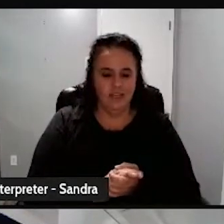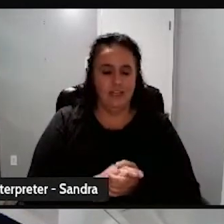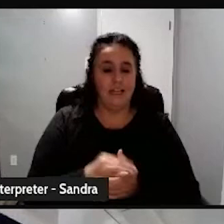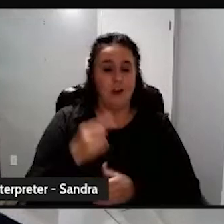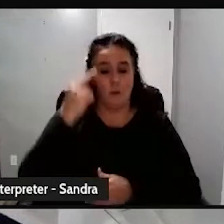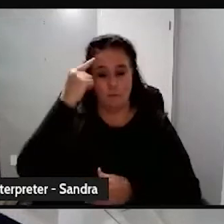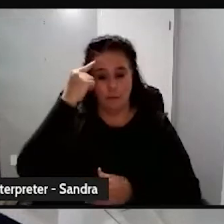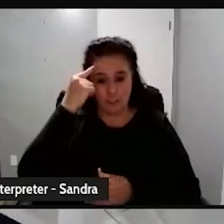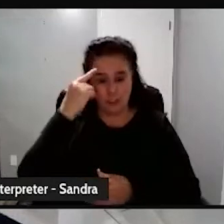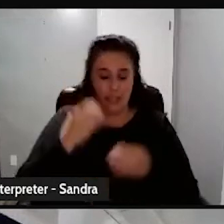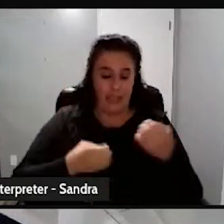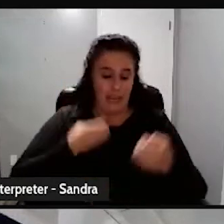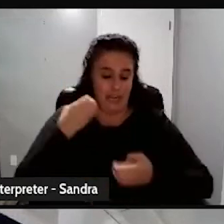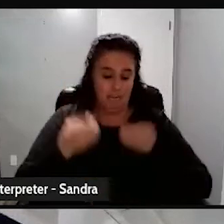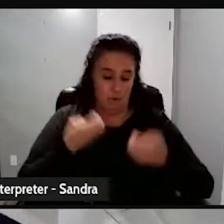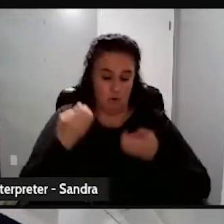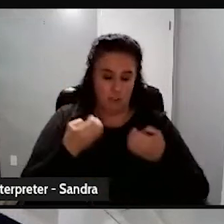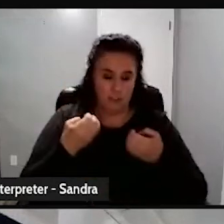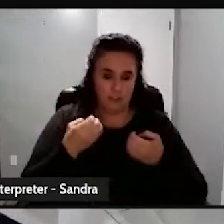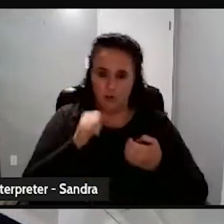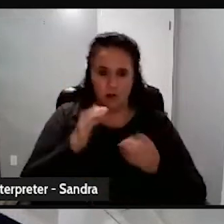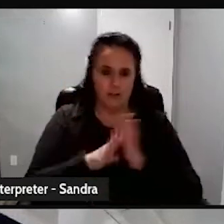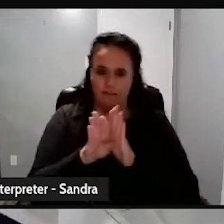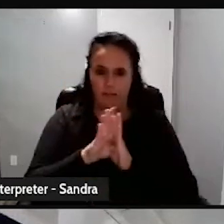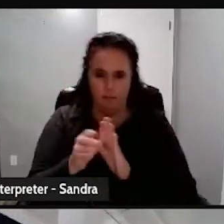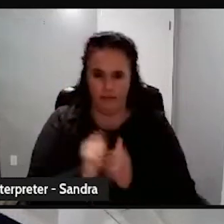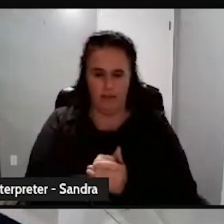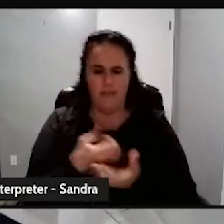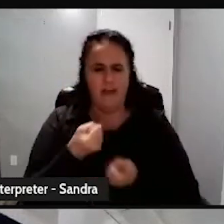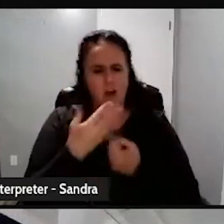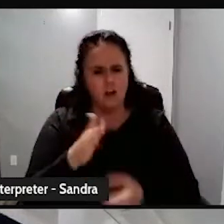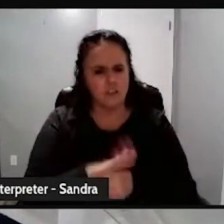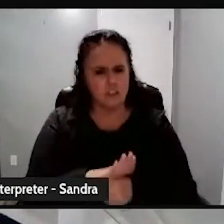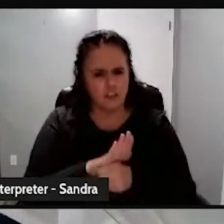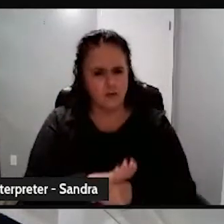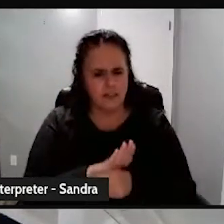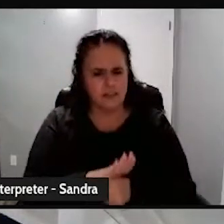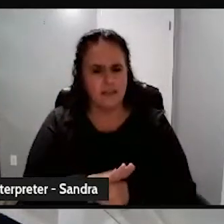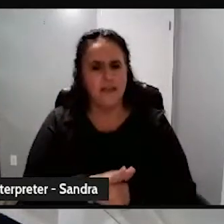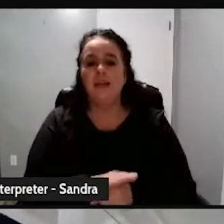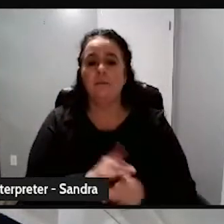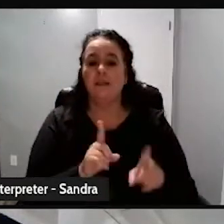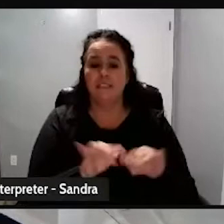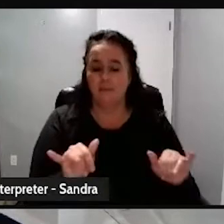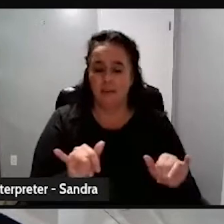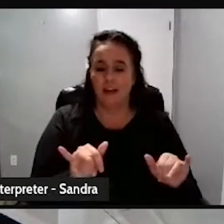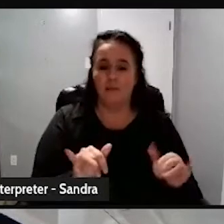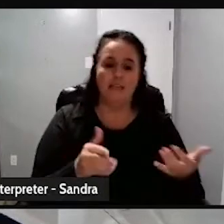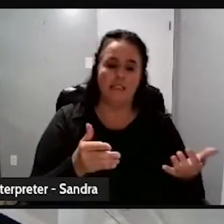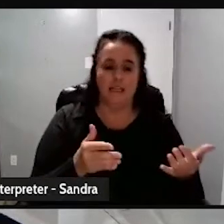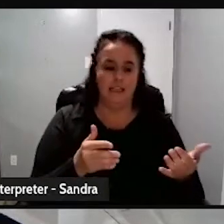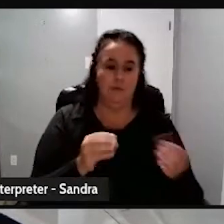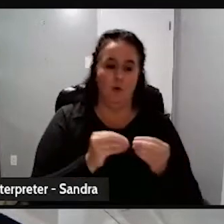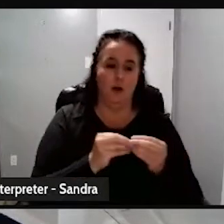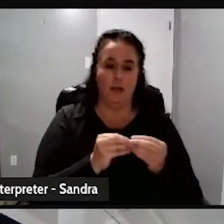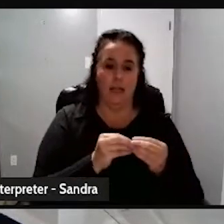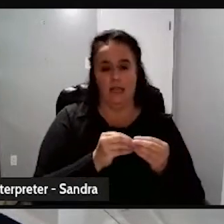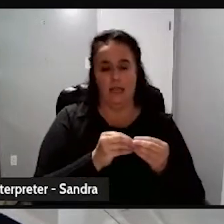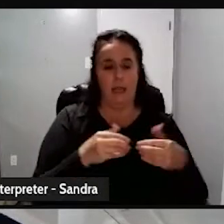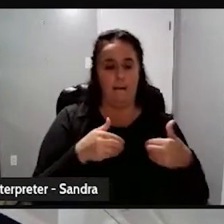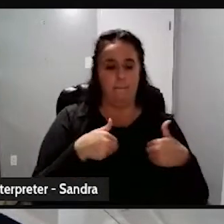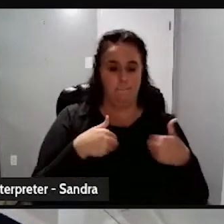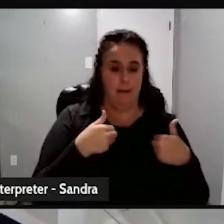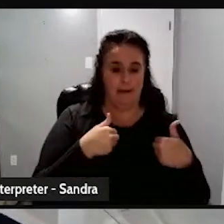and it causes a lot of stress. But as these primate beings, I really think that the value of